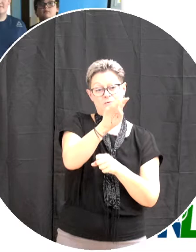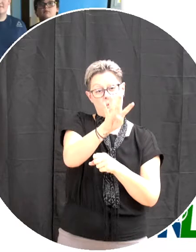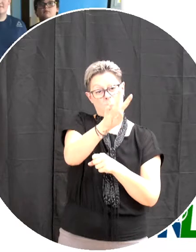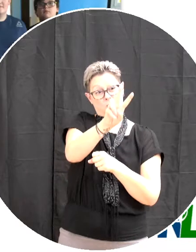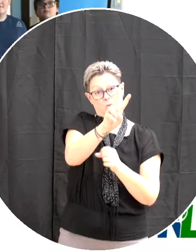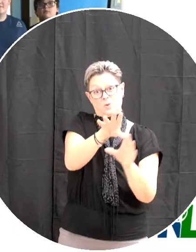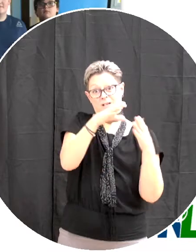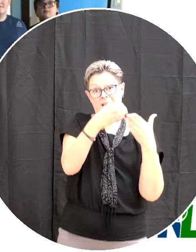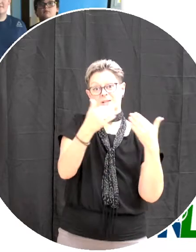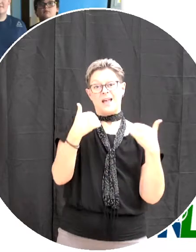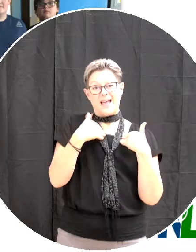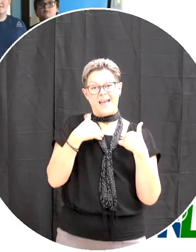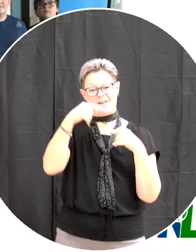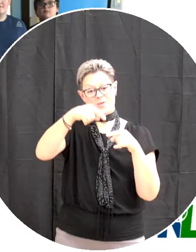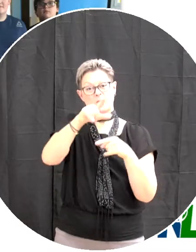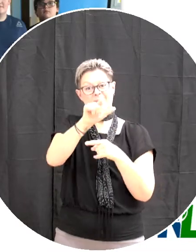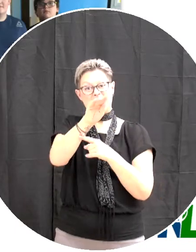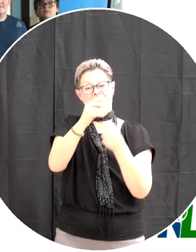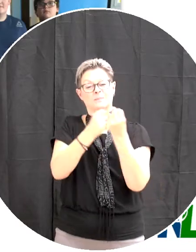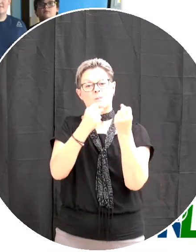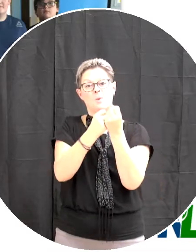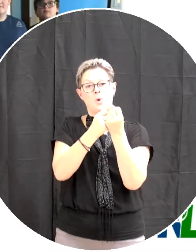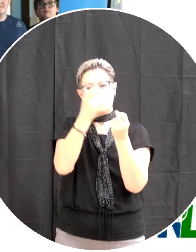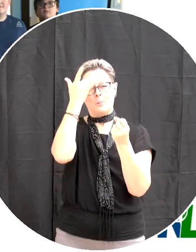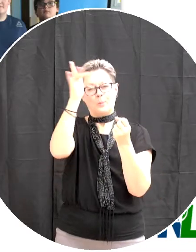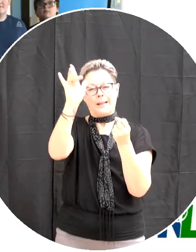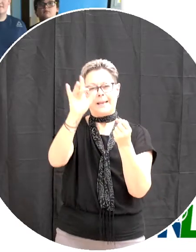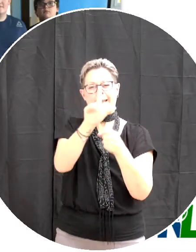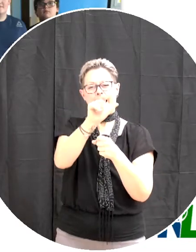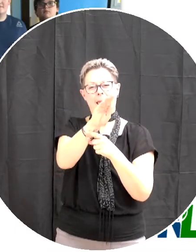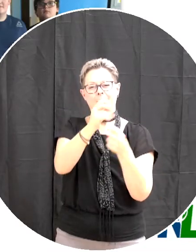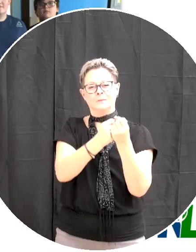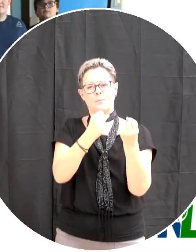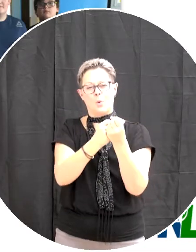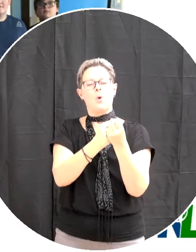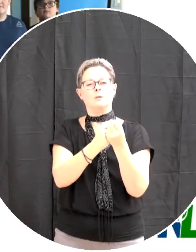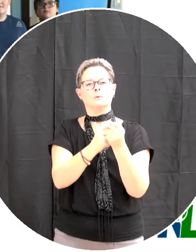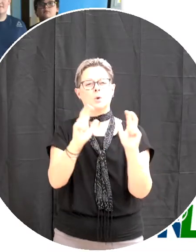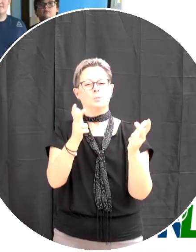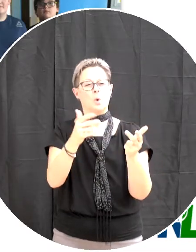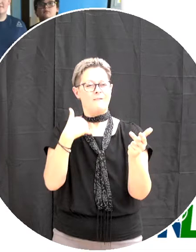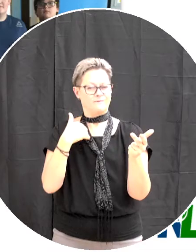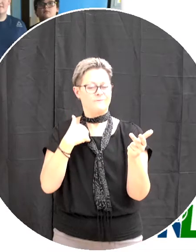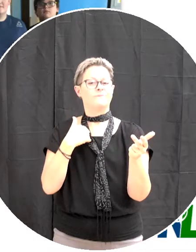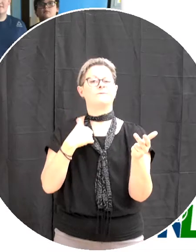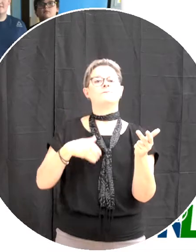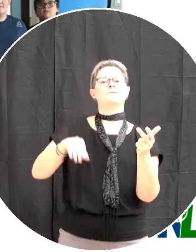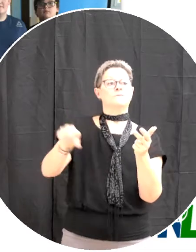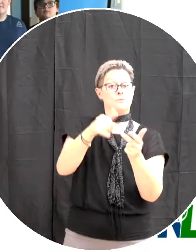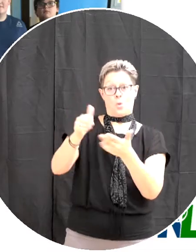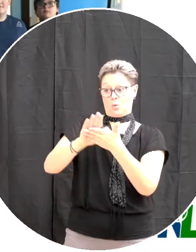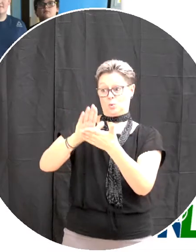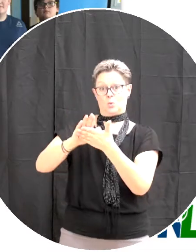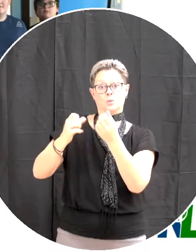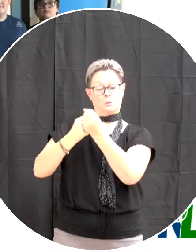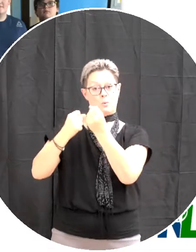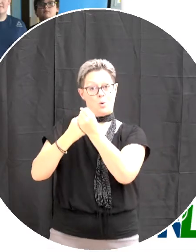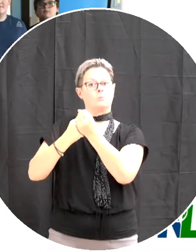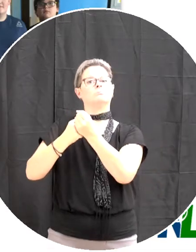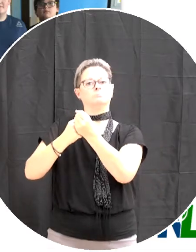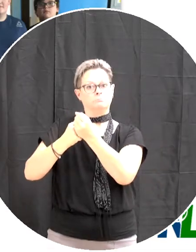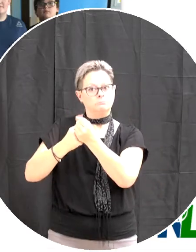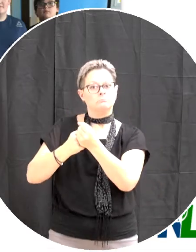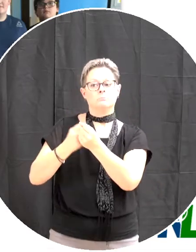received Brilliant Labs support in the form of hardware. In addition, 27 schools were approved for Makerspace support. This is